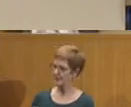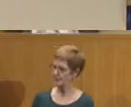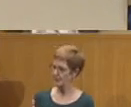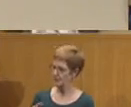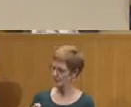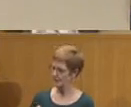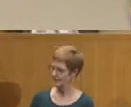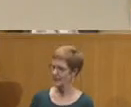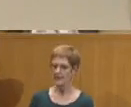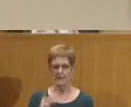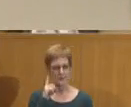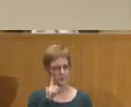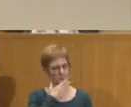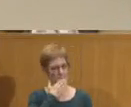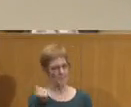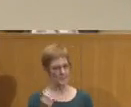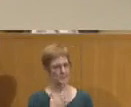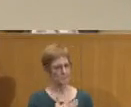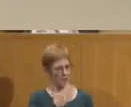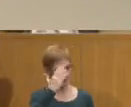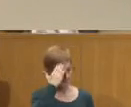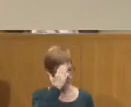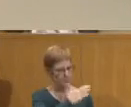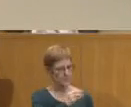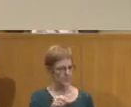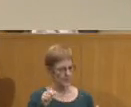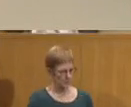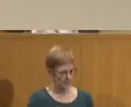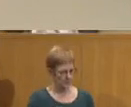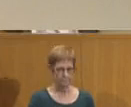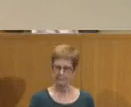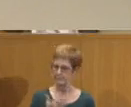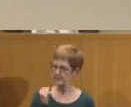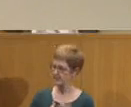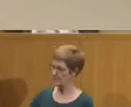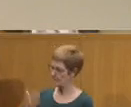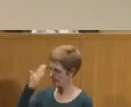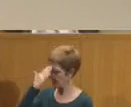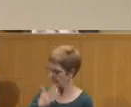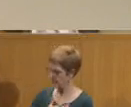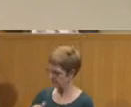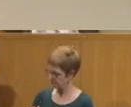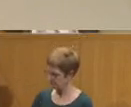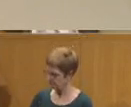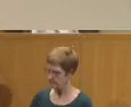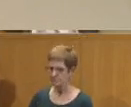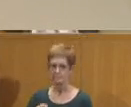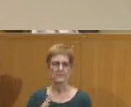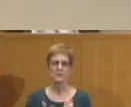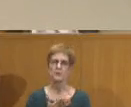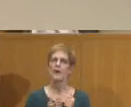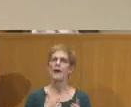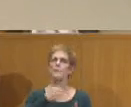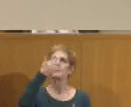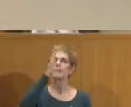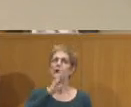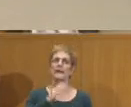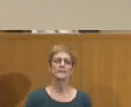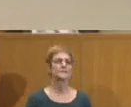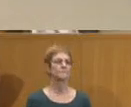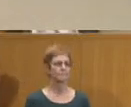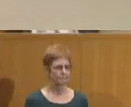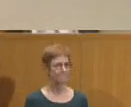allegiance. That I will be faithful and bear true allegiance. To the state of North Carolina. To the state of North Carolina. And to the constitutional